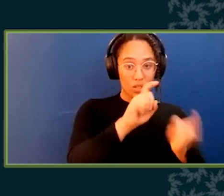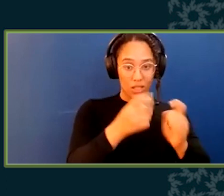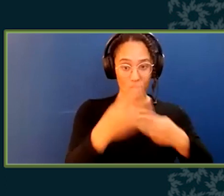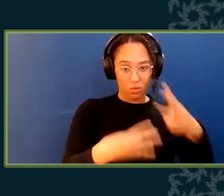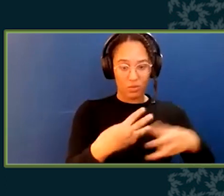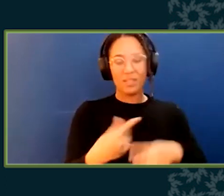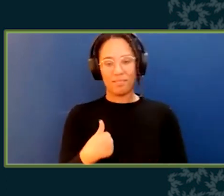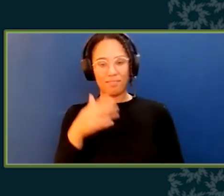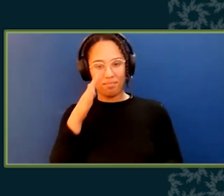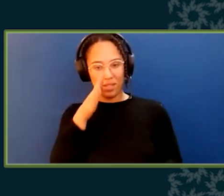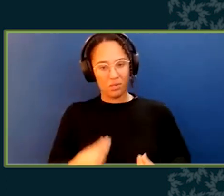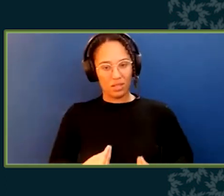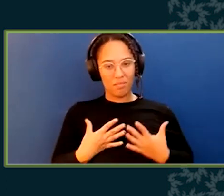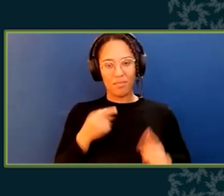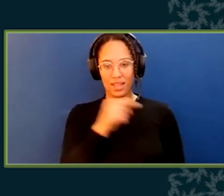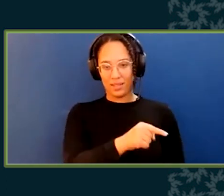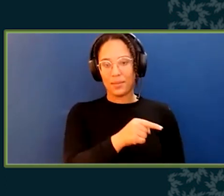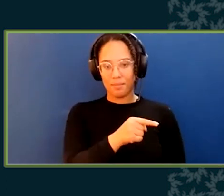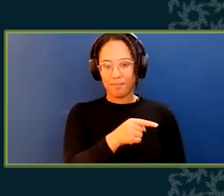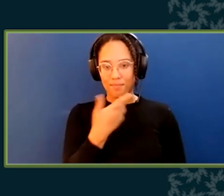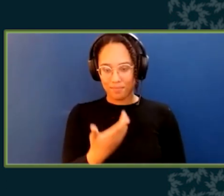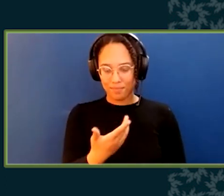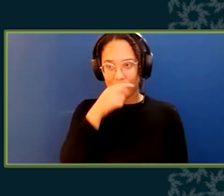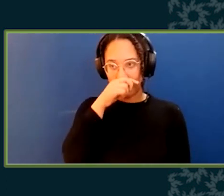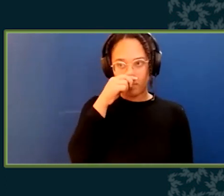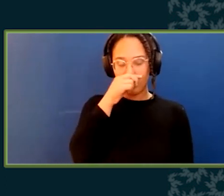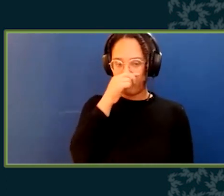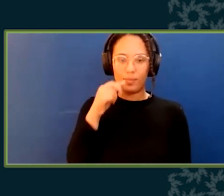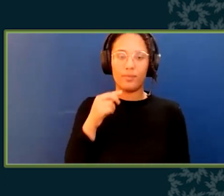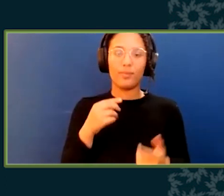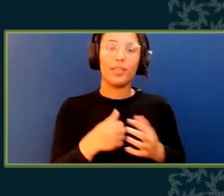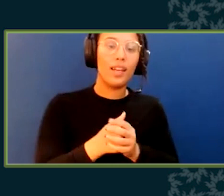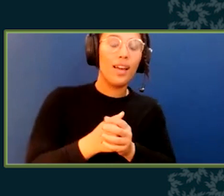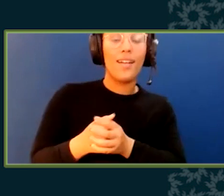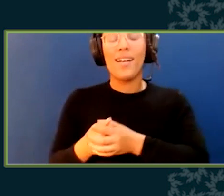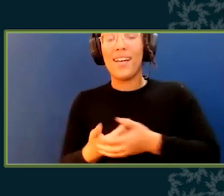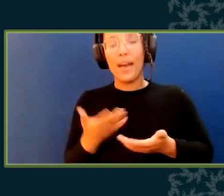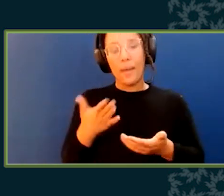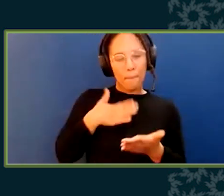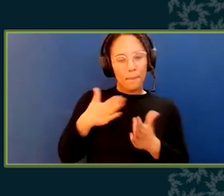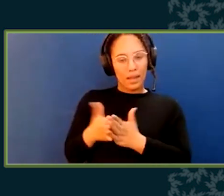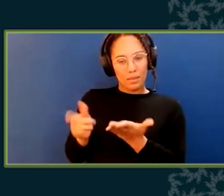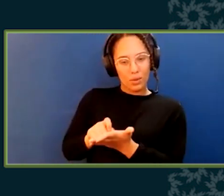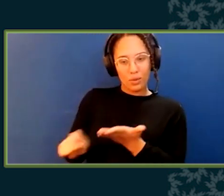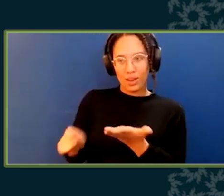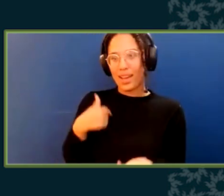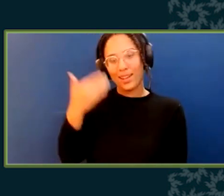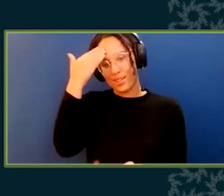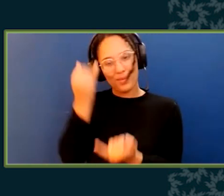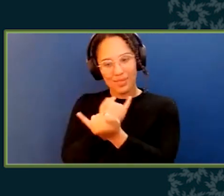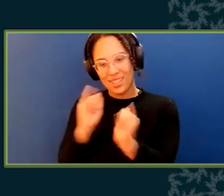And when I was like, when I was writing my book, I knew it was like an independent press. I wasn't known. This is not going to be a bestseller.